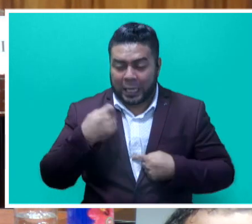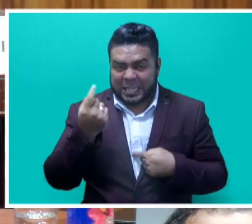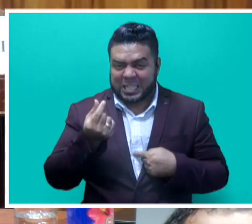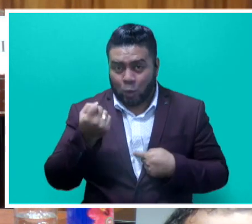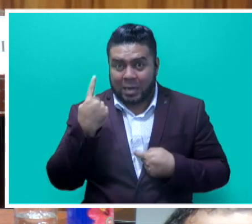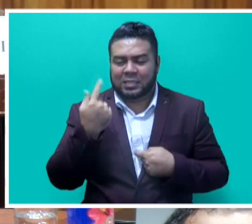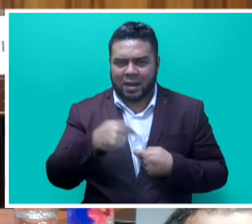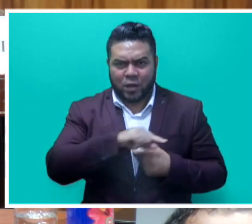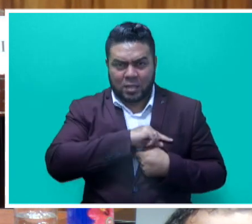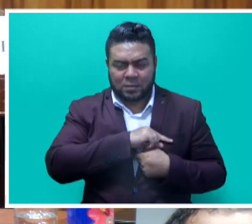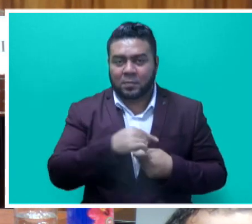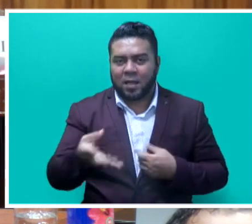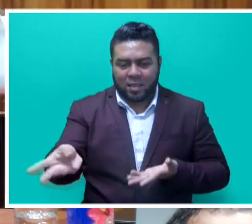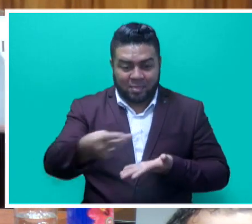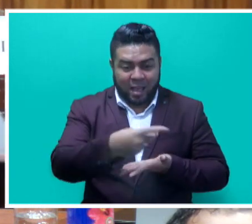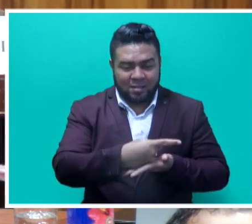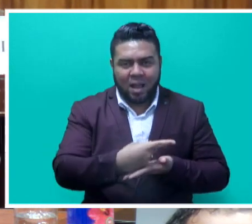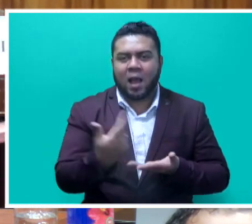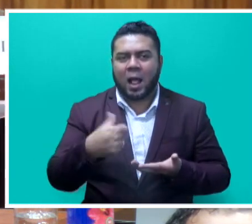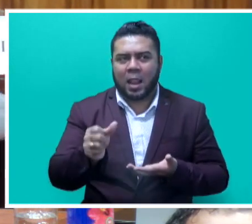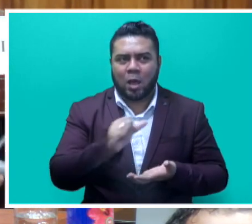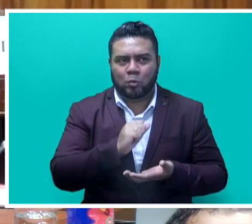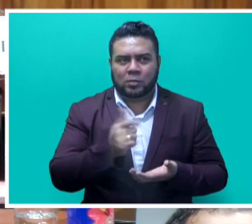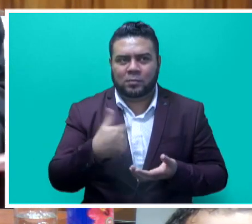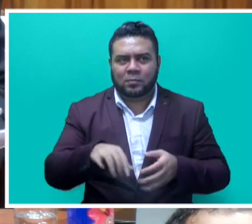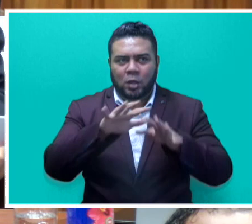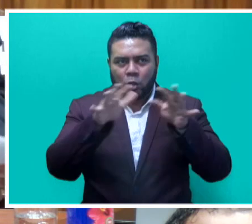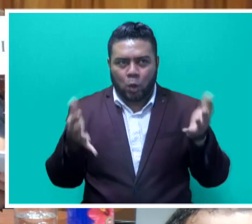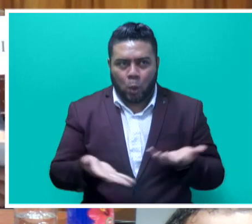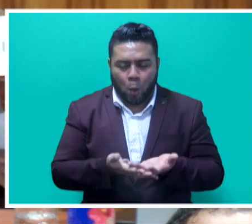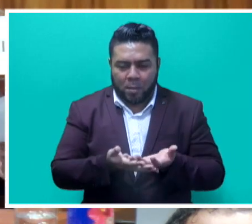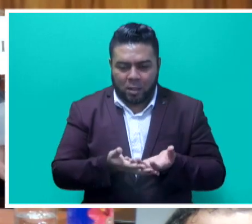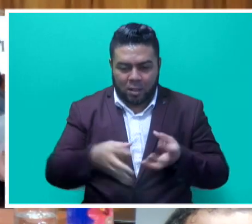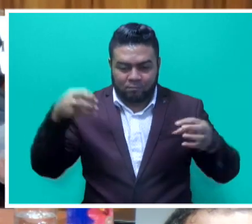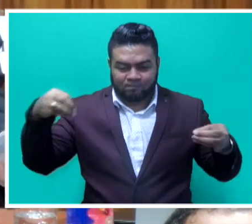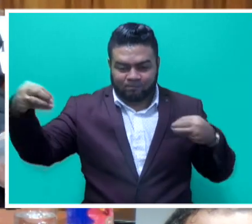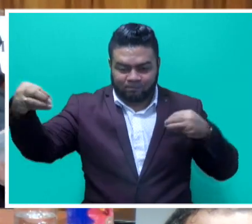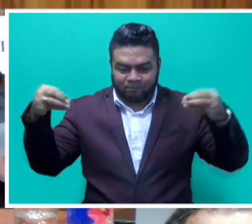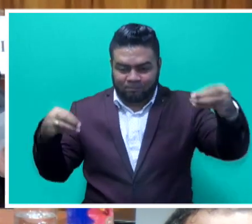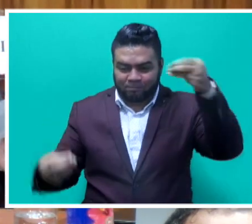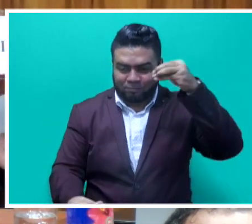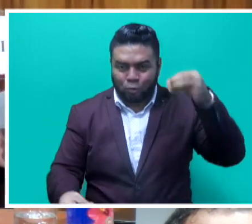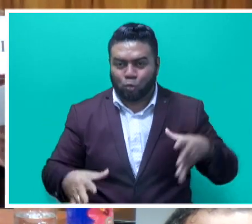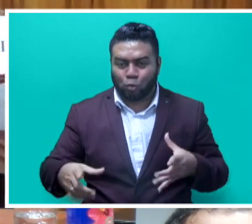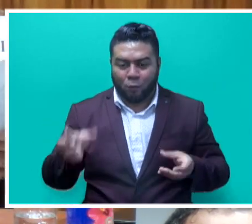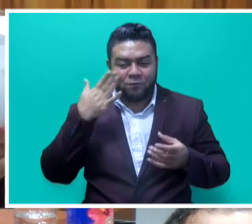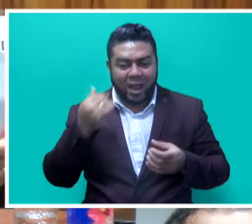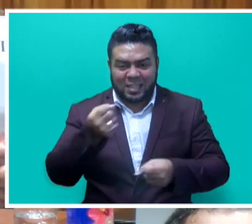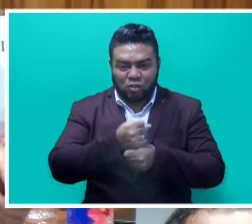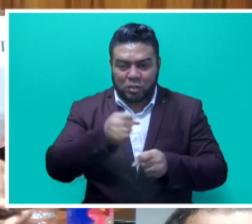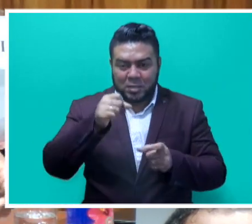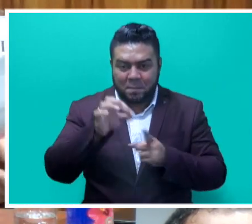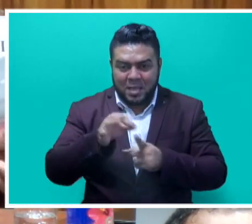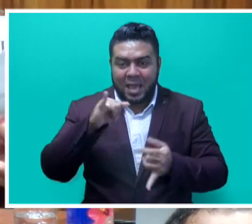use is that the datum allows applications like the global positioning system or GPS to operate.